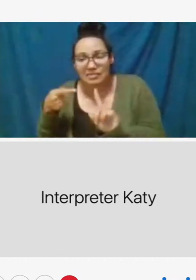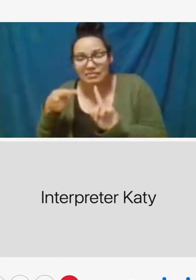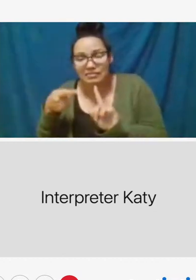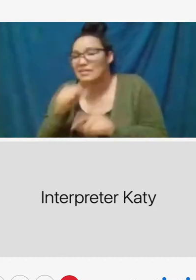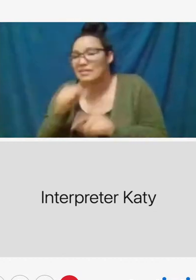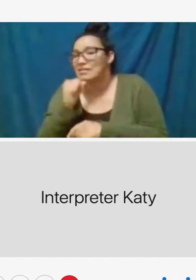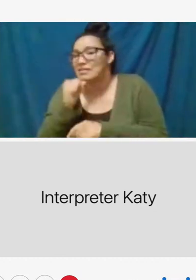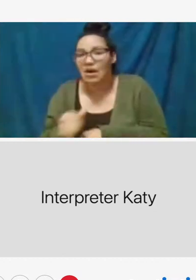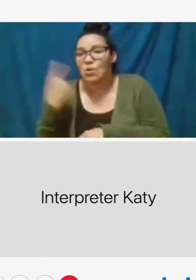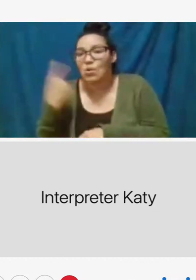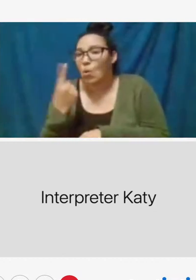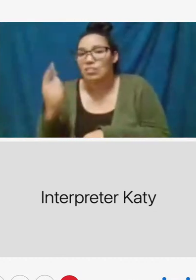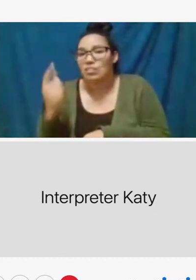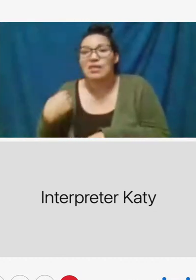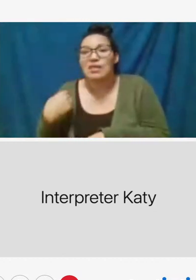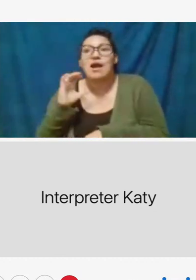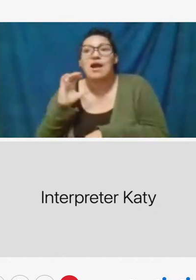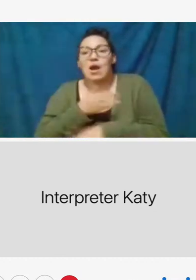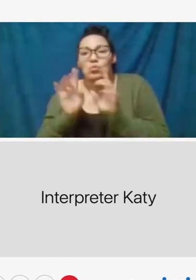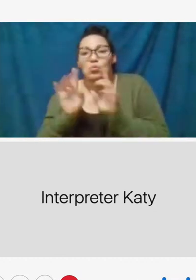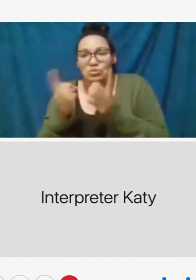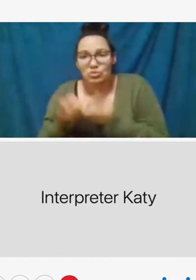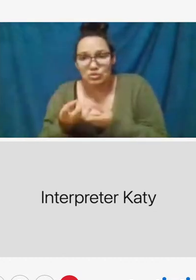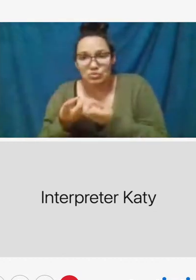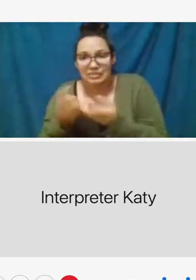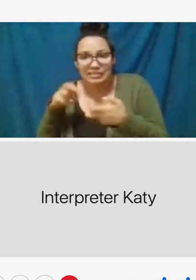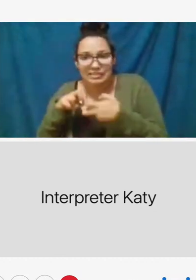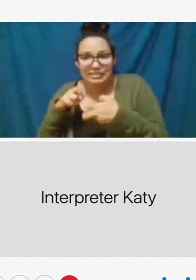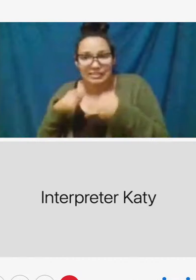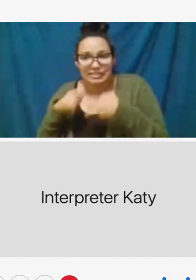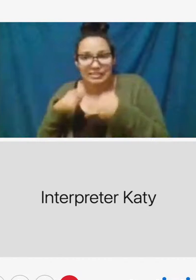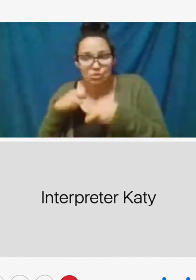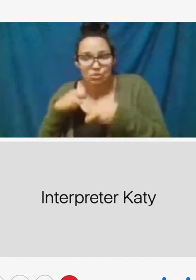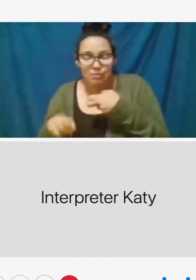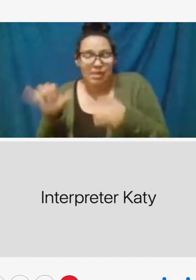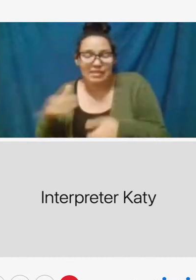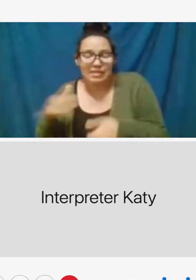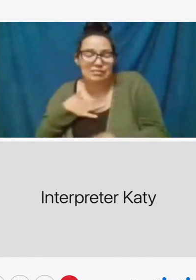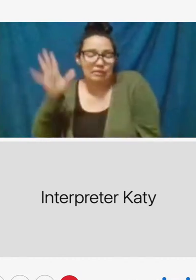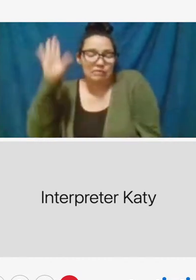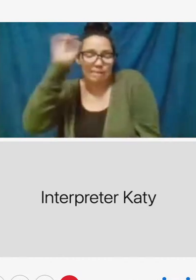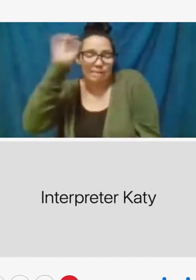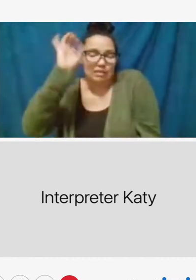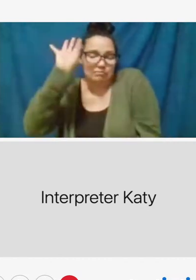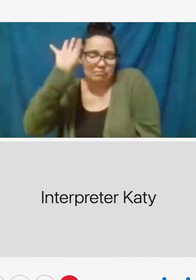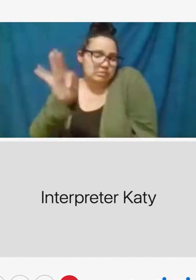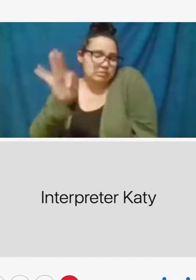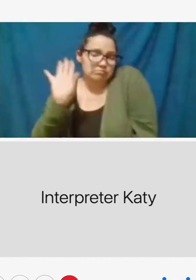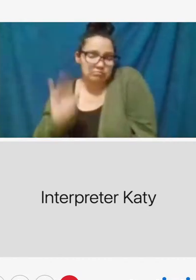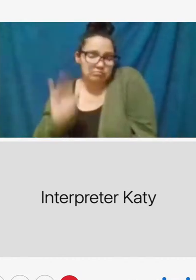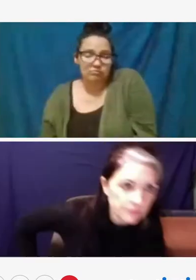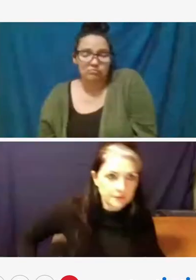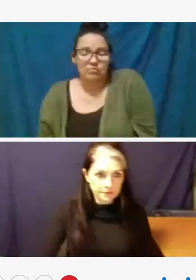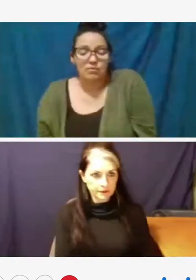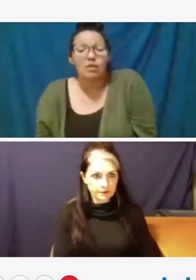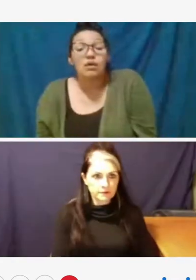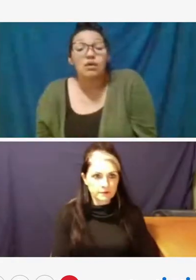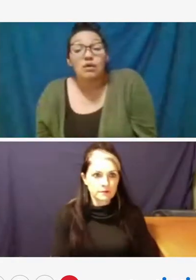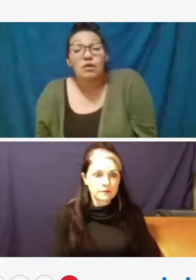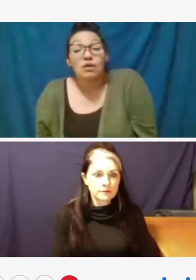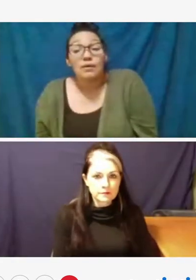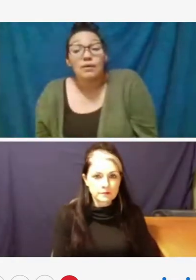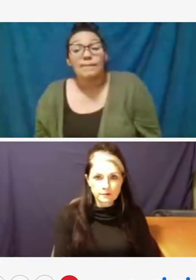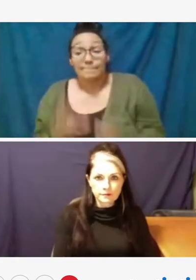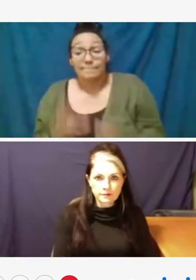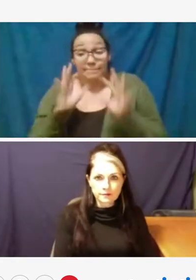issue so um that's my two cents so thank you yeah and I will add to you know with the to to